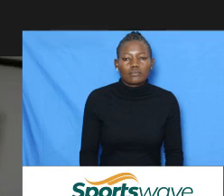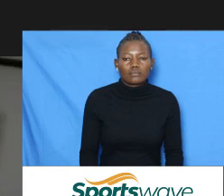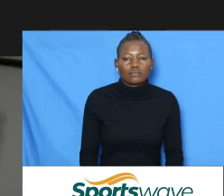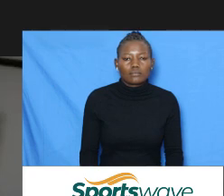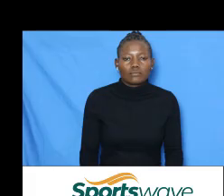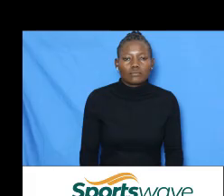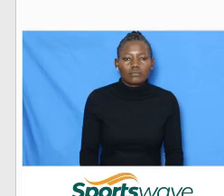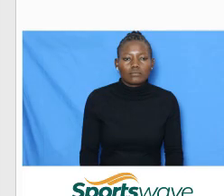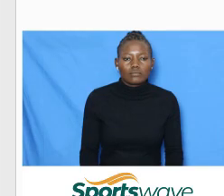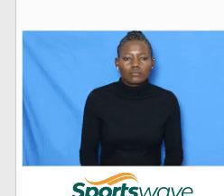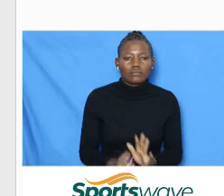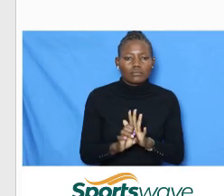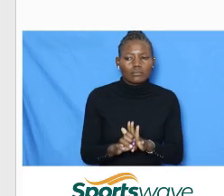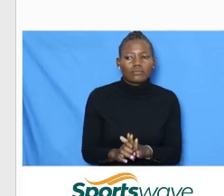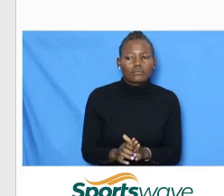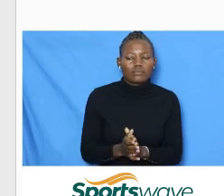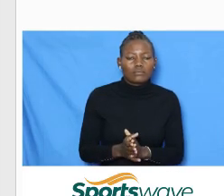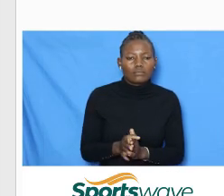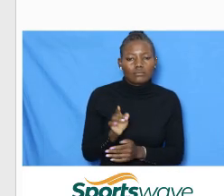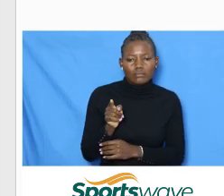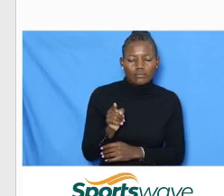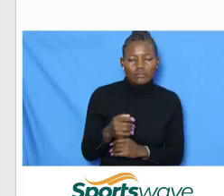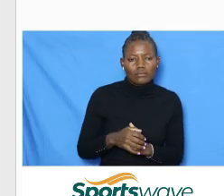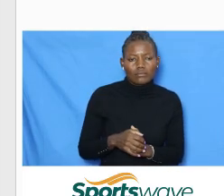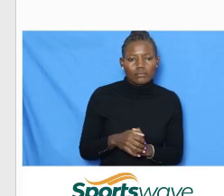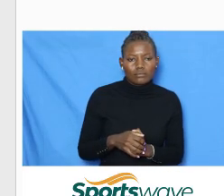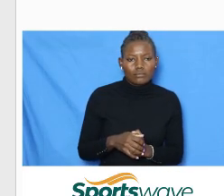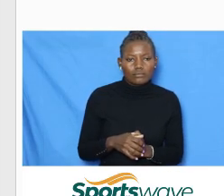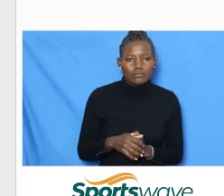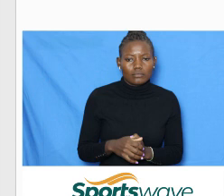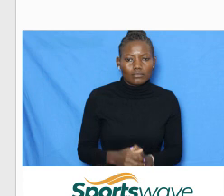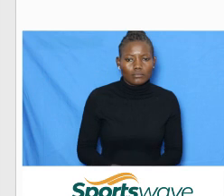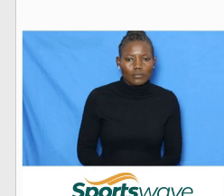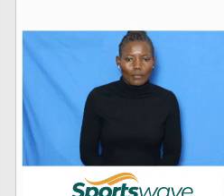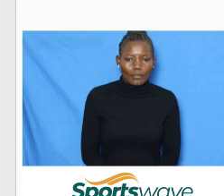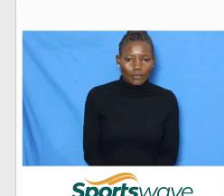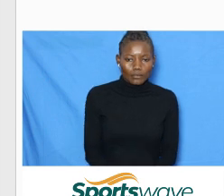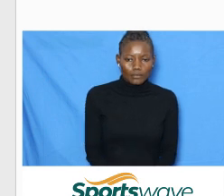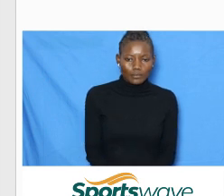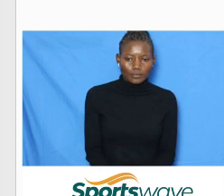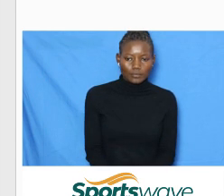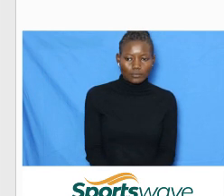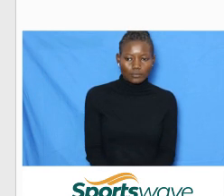so this, for example, is an example of the recognition Okay. tool. Yeah,